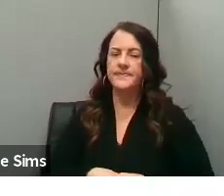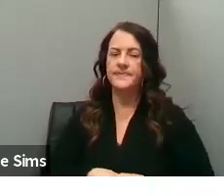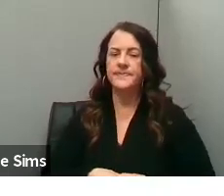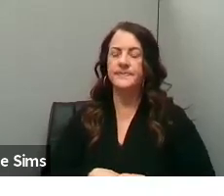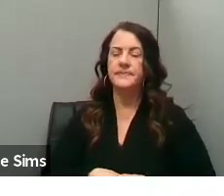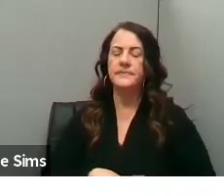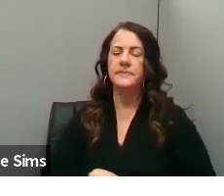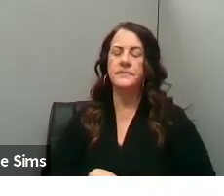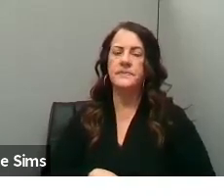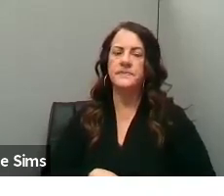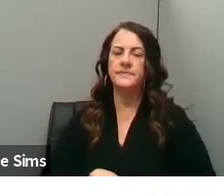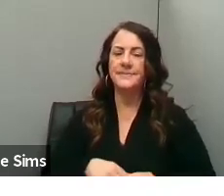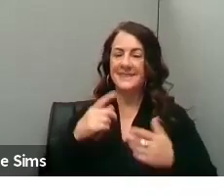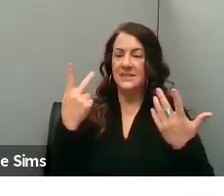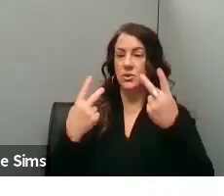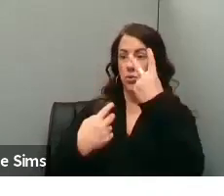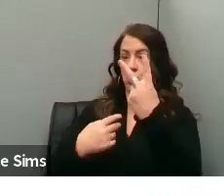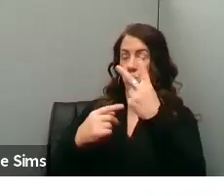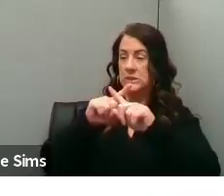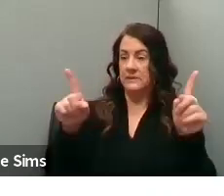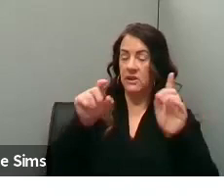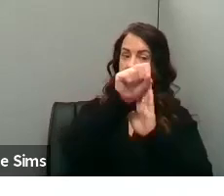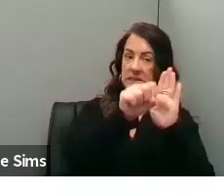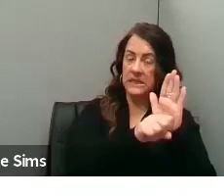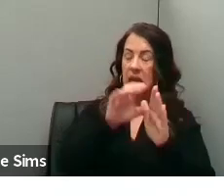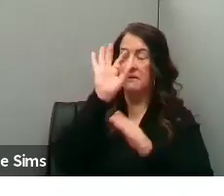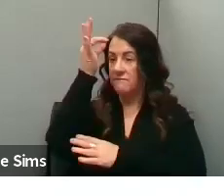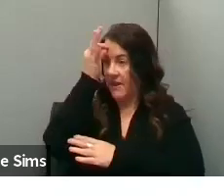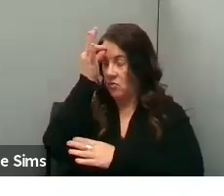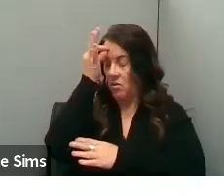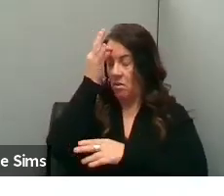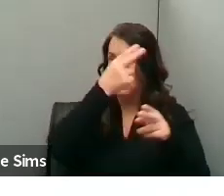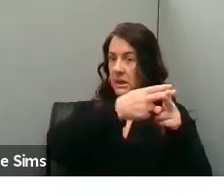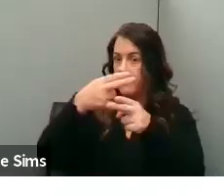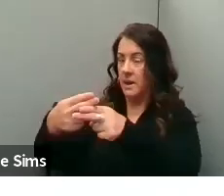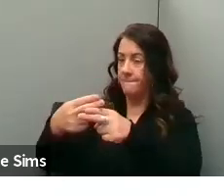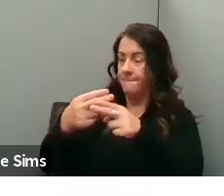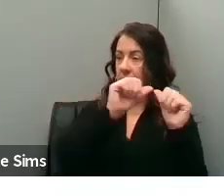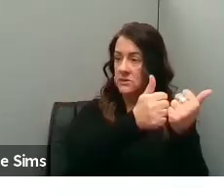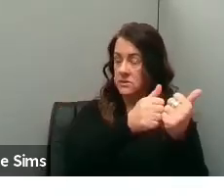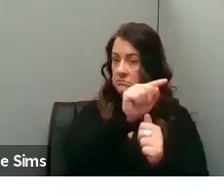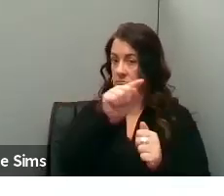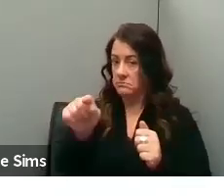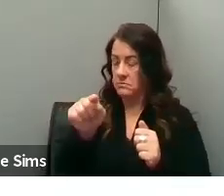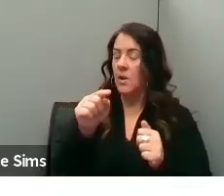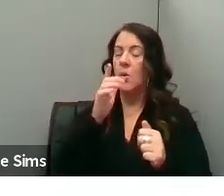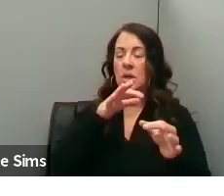These are the agencies at the state and federal level that enforce our, excuse me, employment discrimination